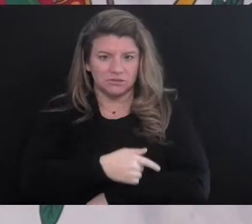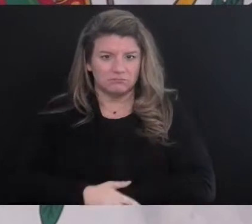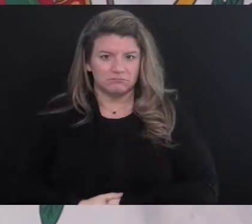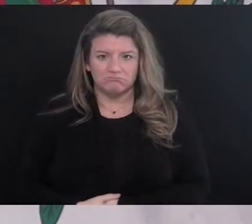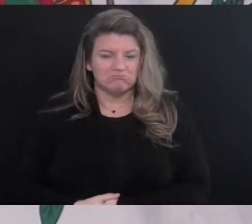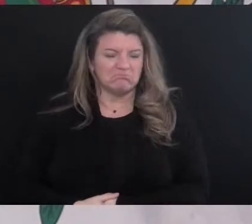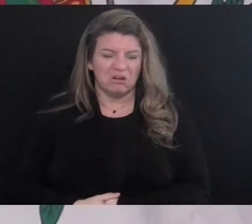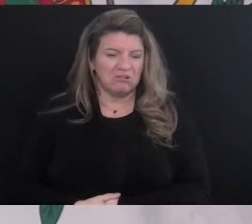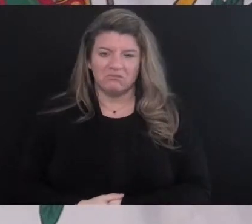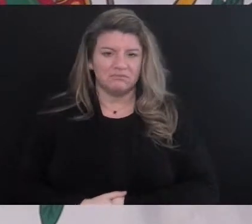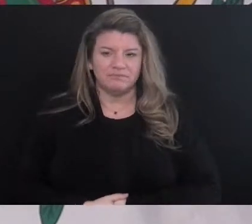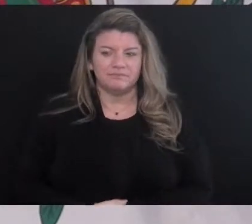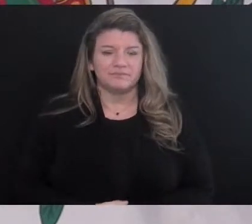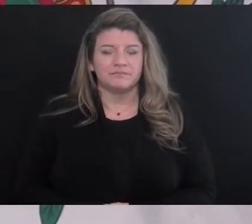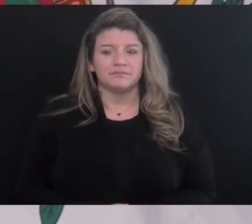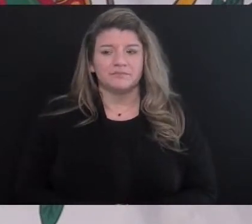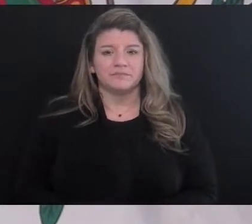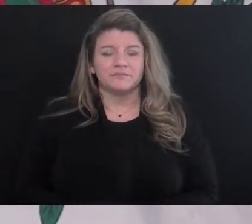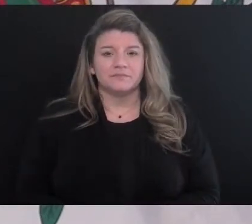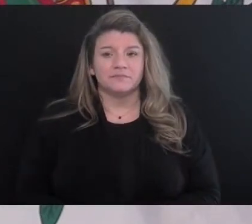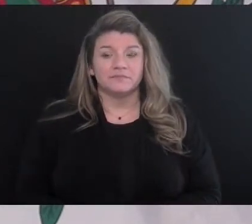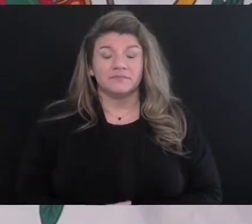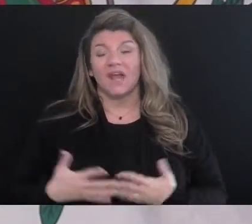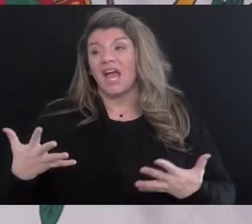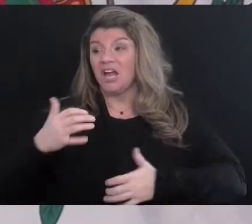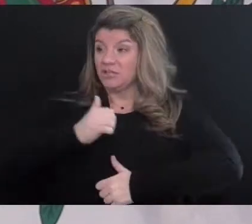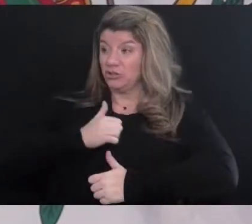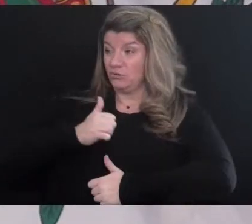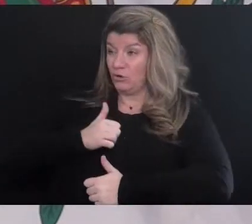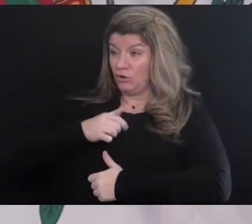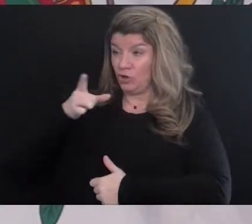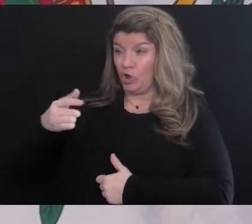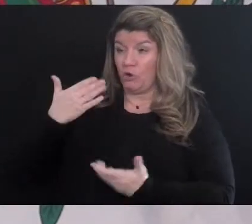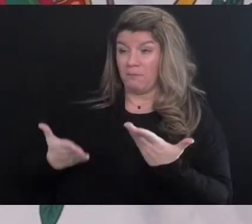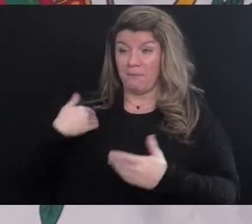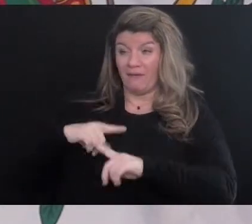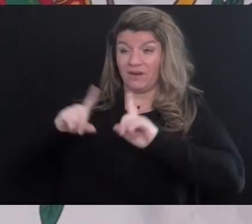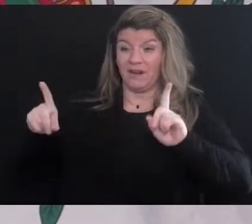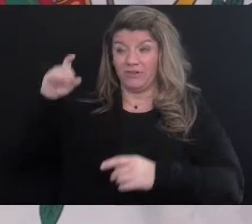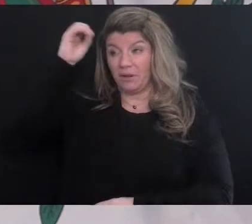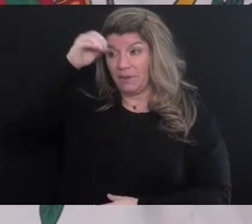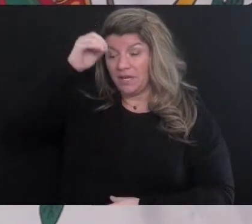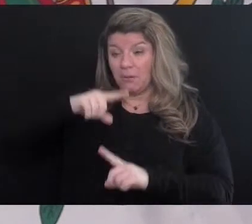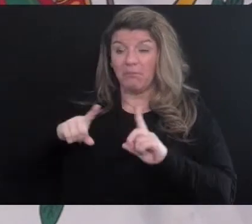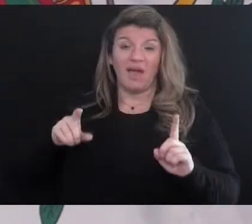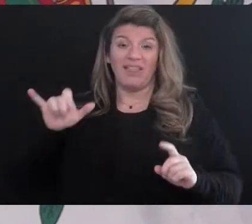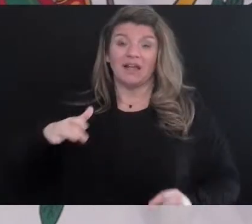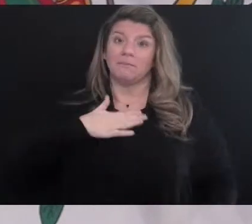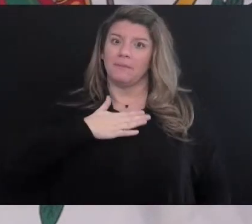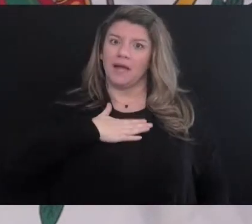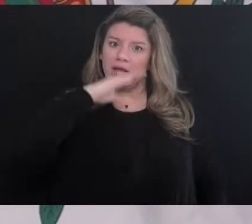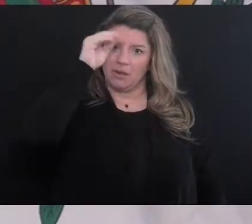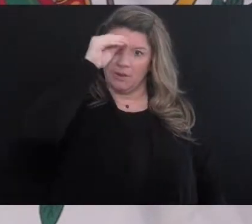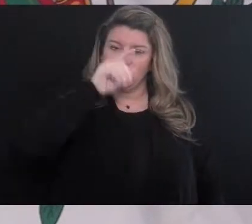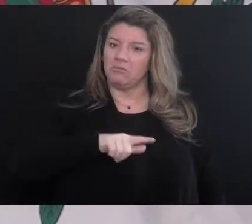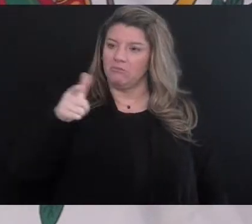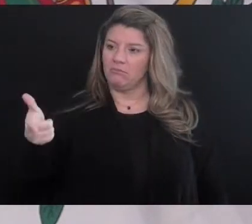know, now, General, maybe you can join in. Maybe you have a different opinion, but that's what I think.